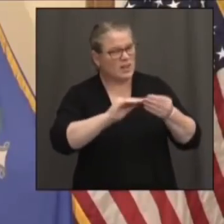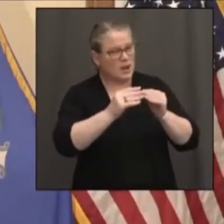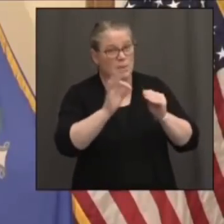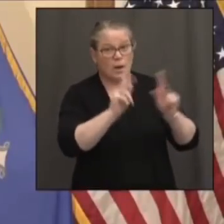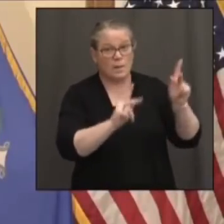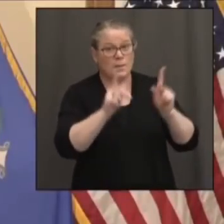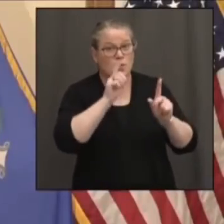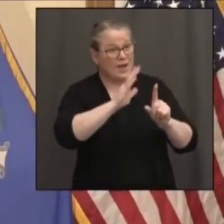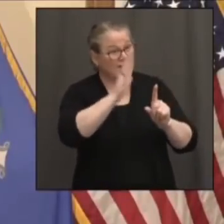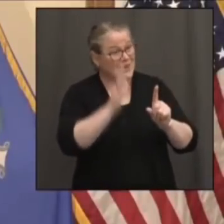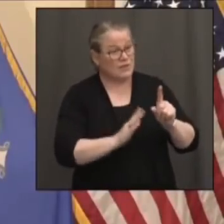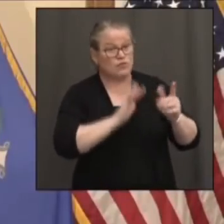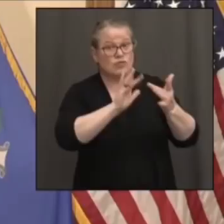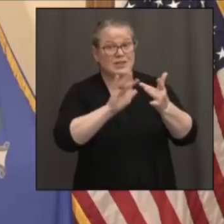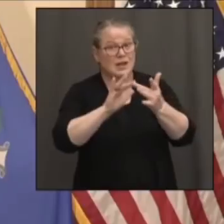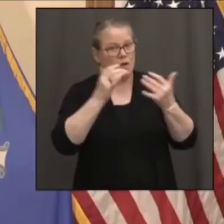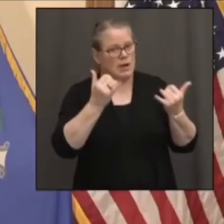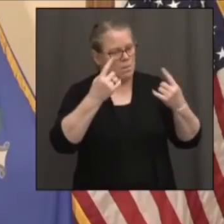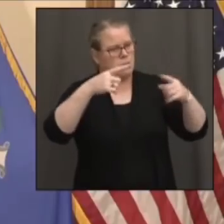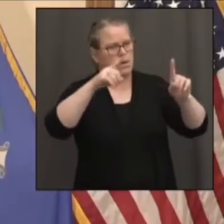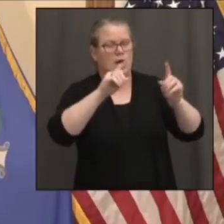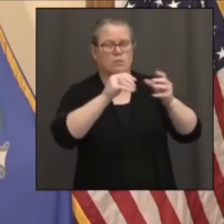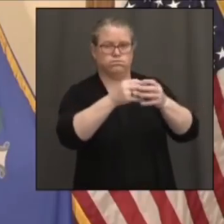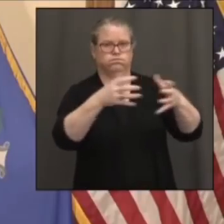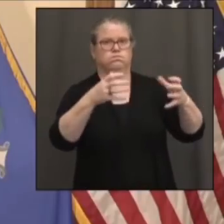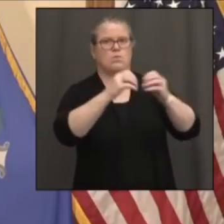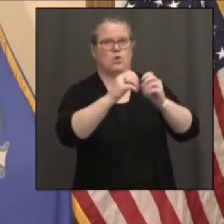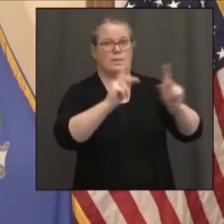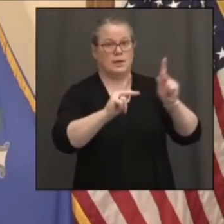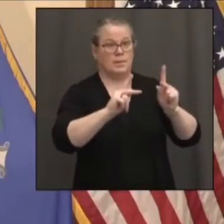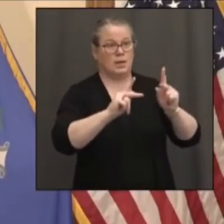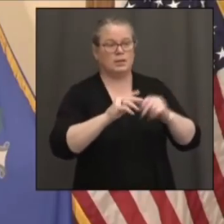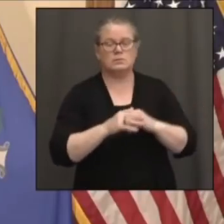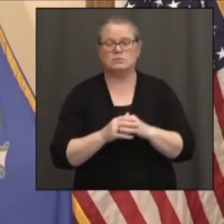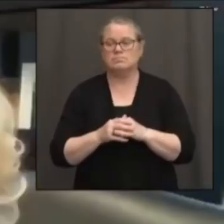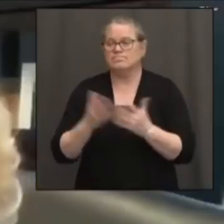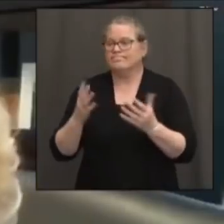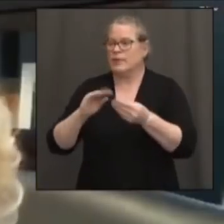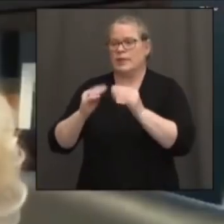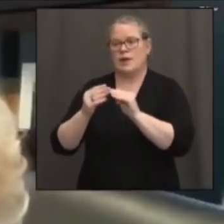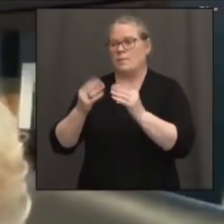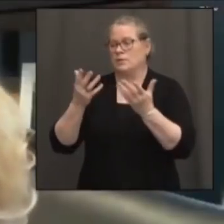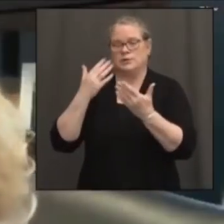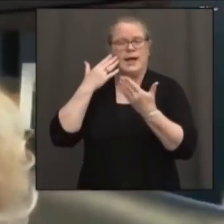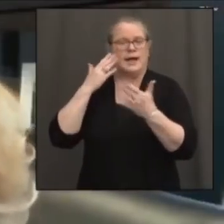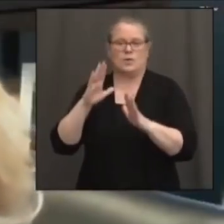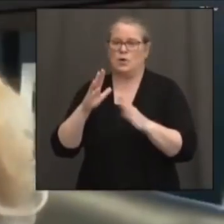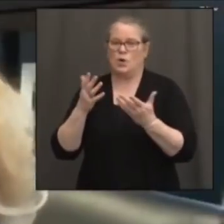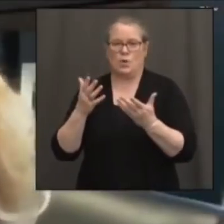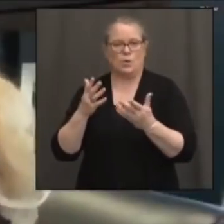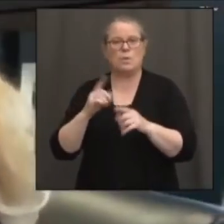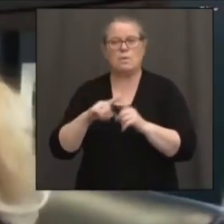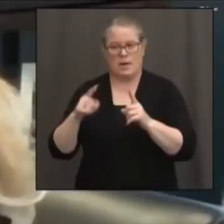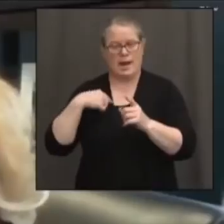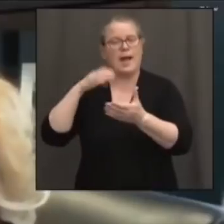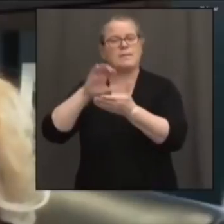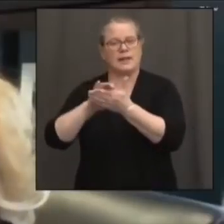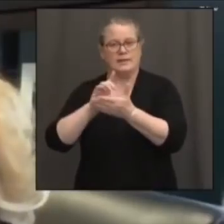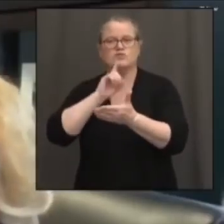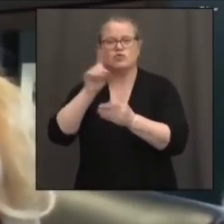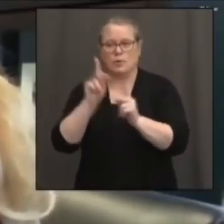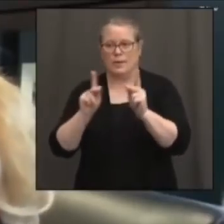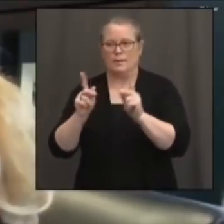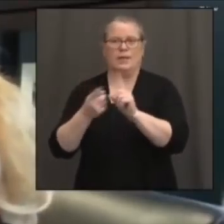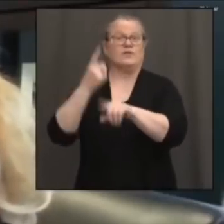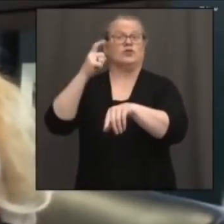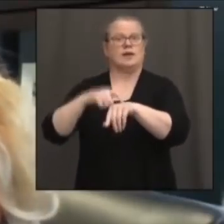mental health services now choosing to do so? I don't know numbers on that, but I believe that is true. From